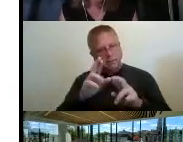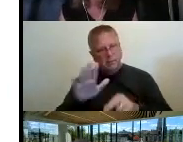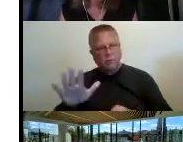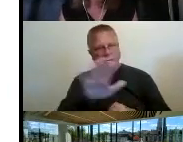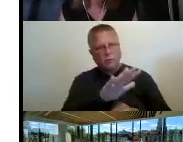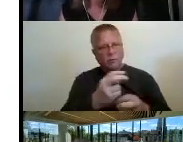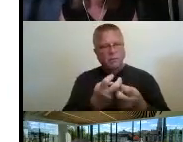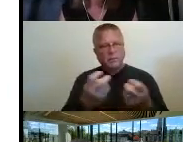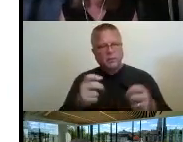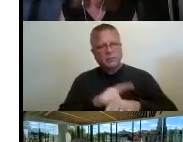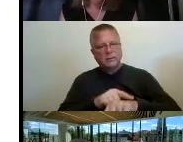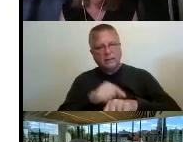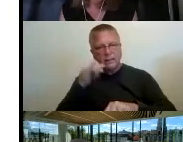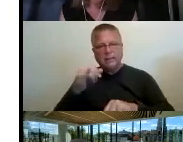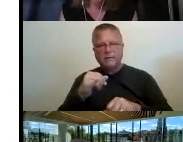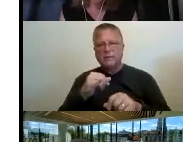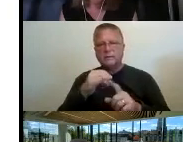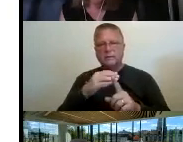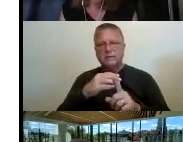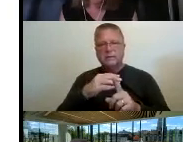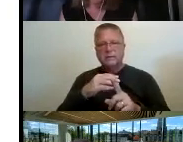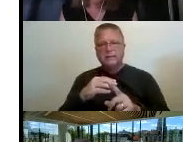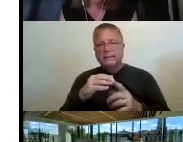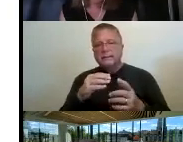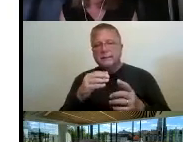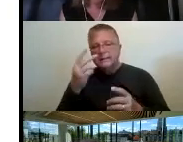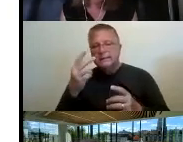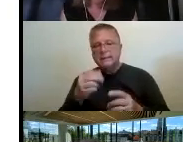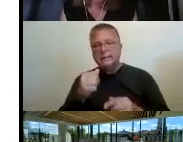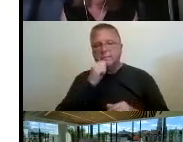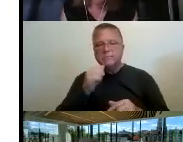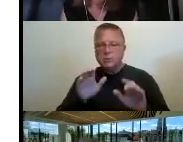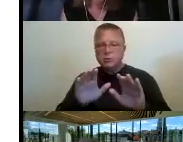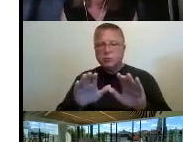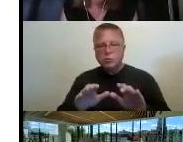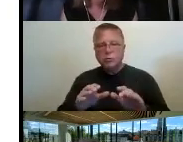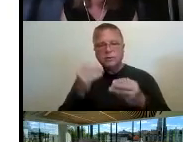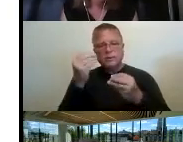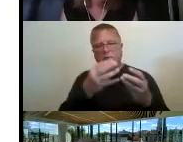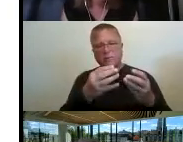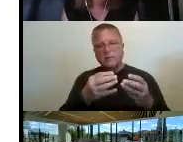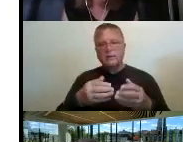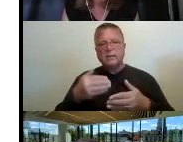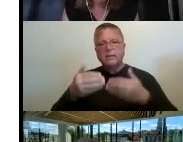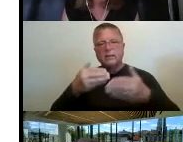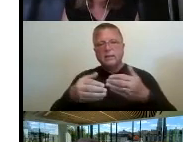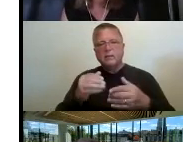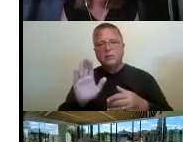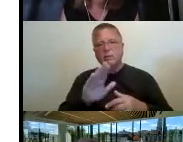time. If there's a temperature check, if we should just press through with the rest of this information so you can carry on with your